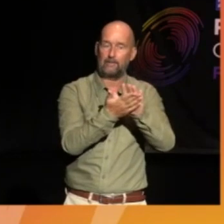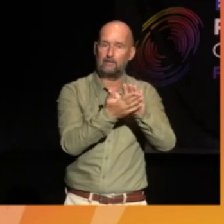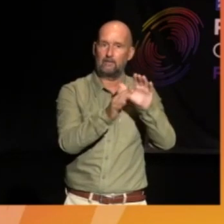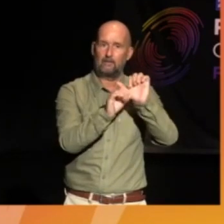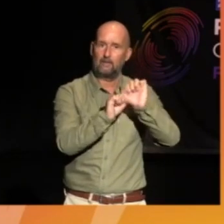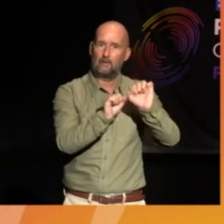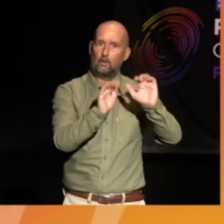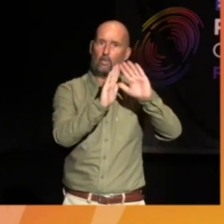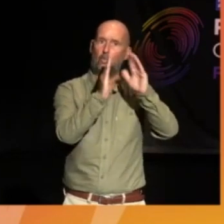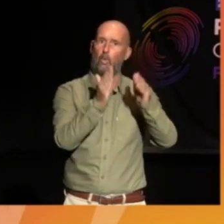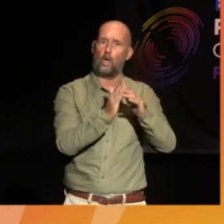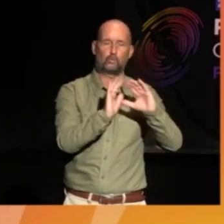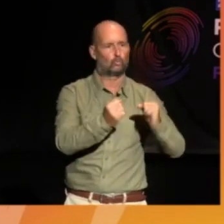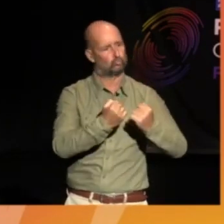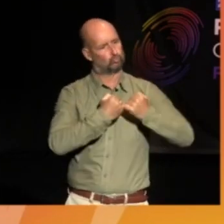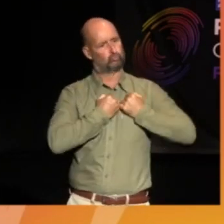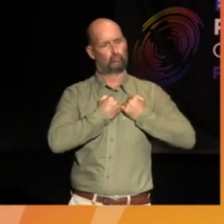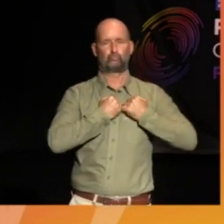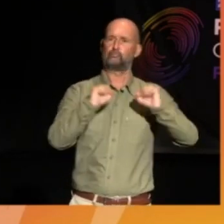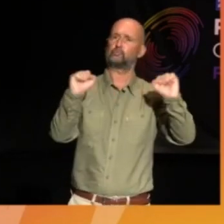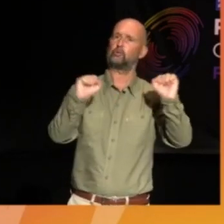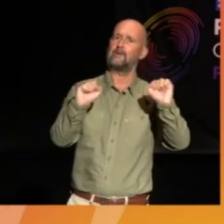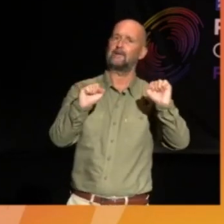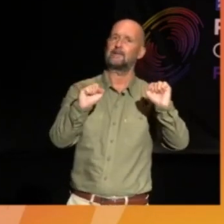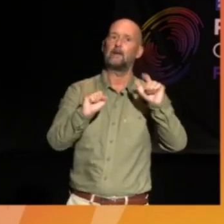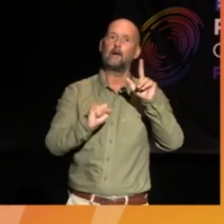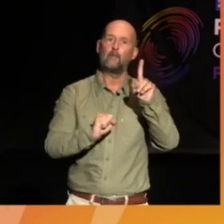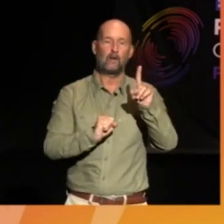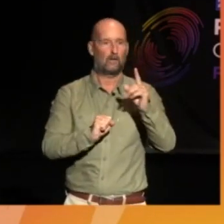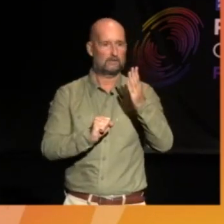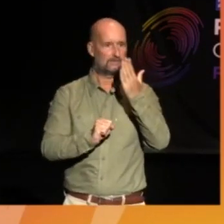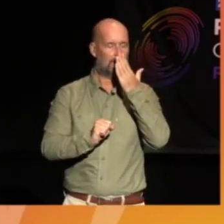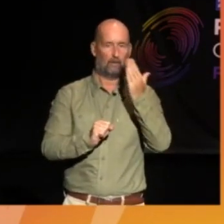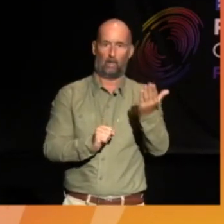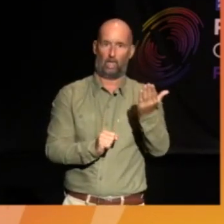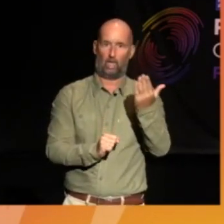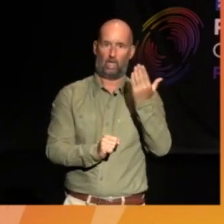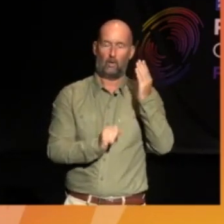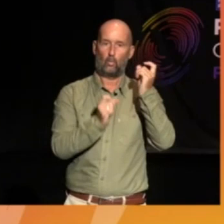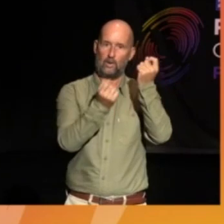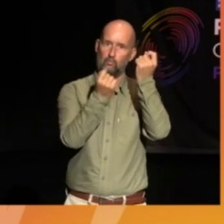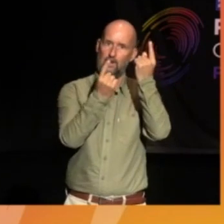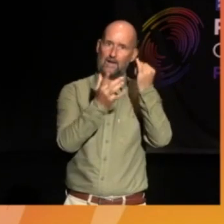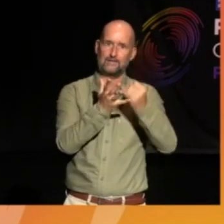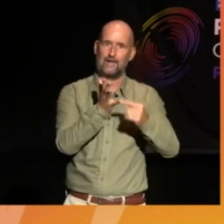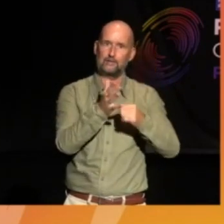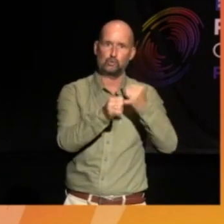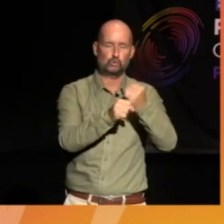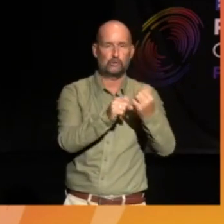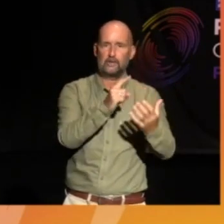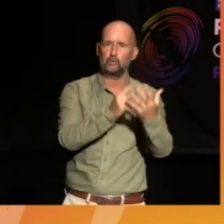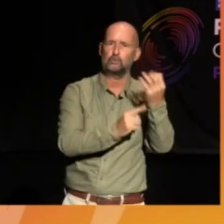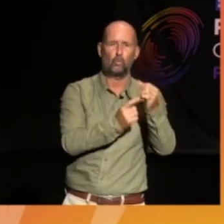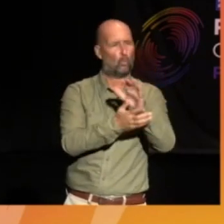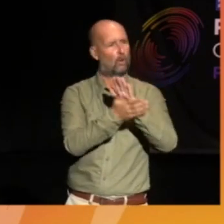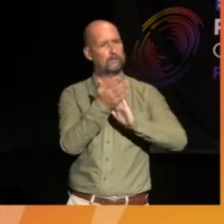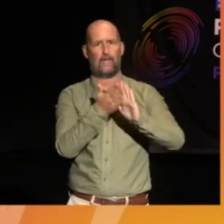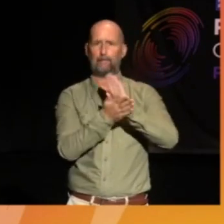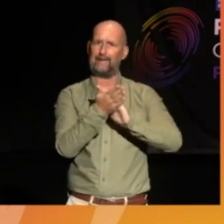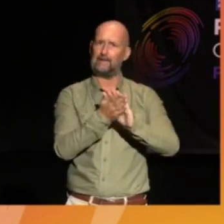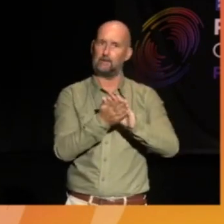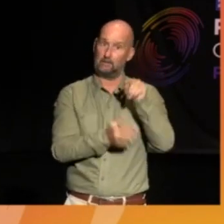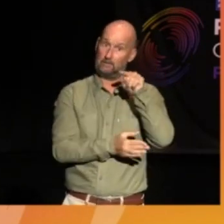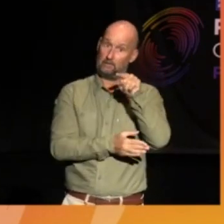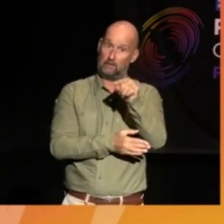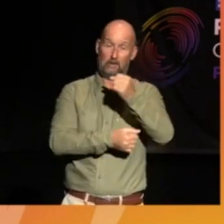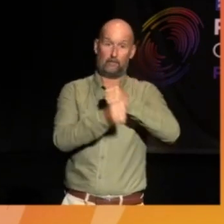the world yet. And yet we have this sort of time ticking away on when they have to be realised. So what does it mean to you to